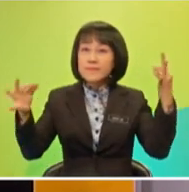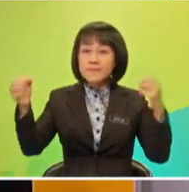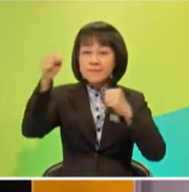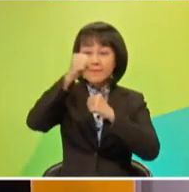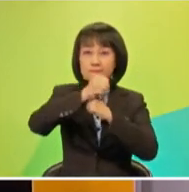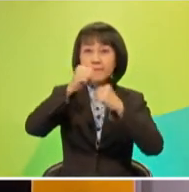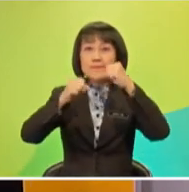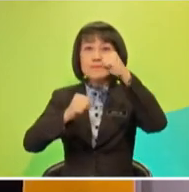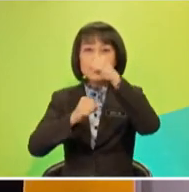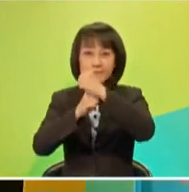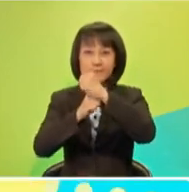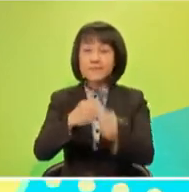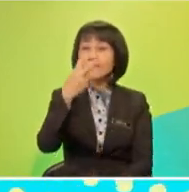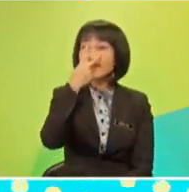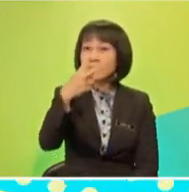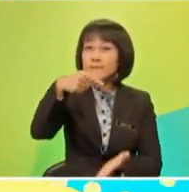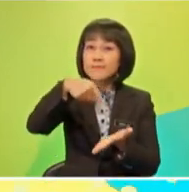Now, look at this picture.